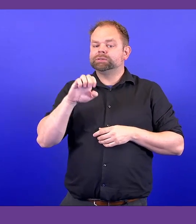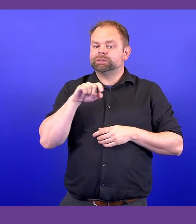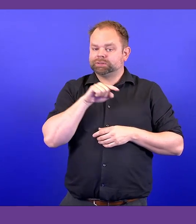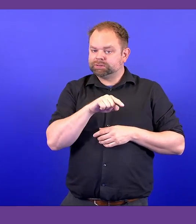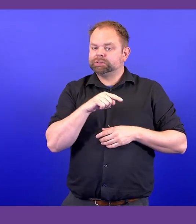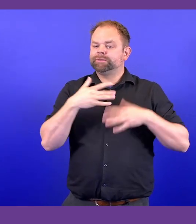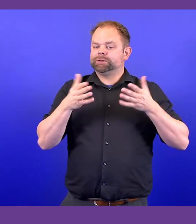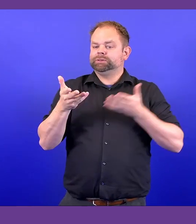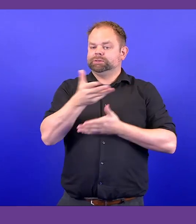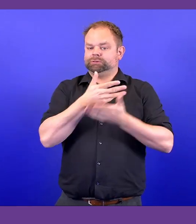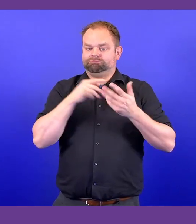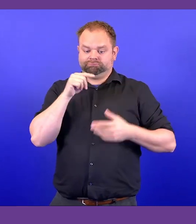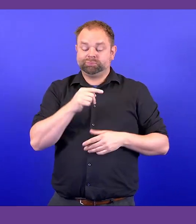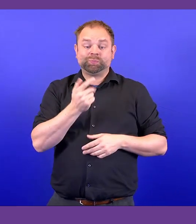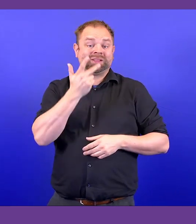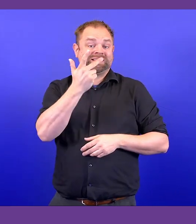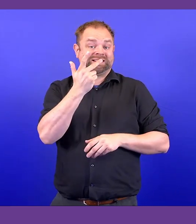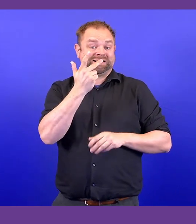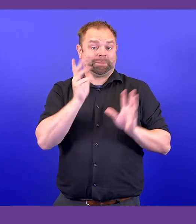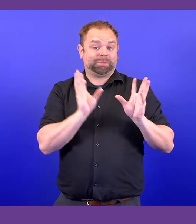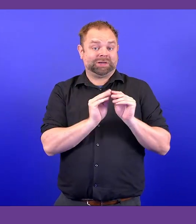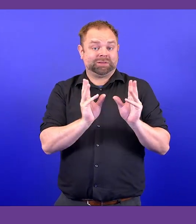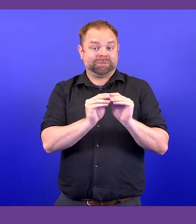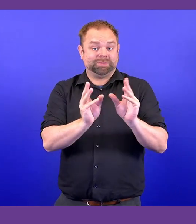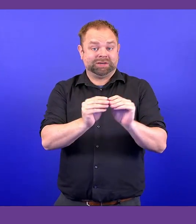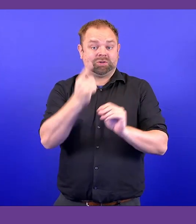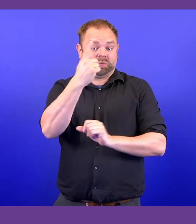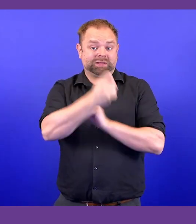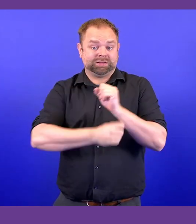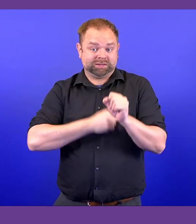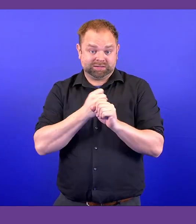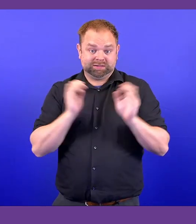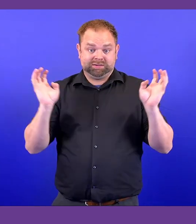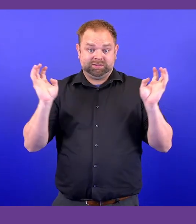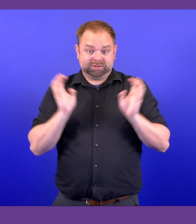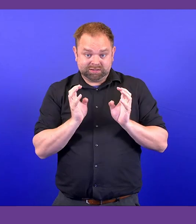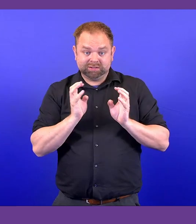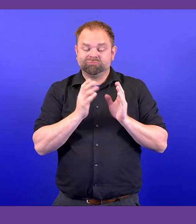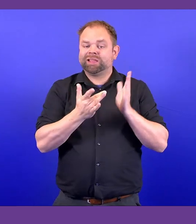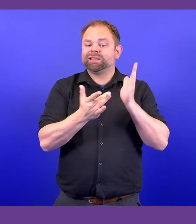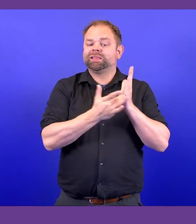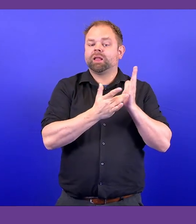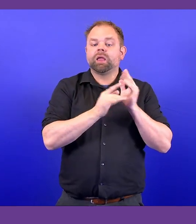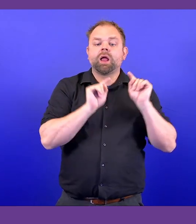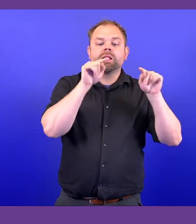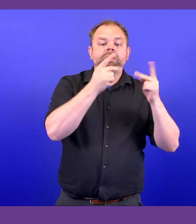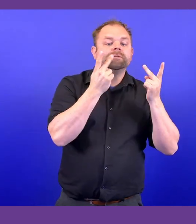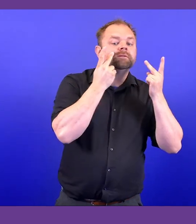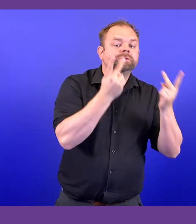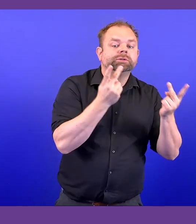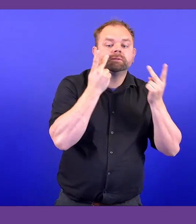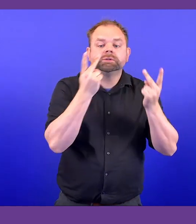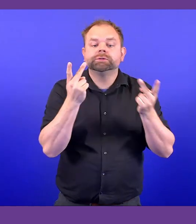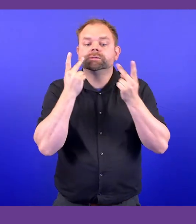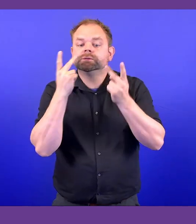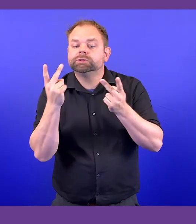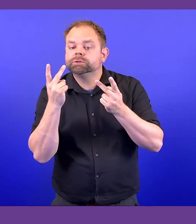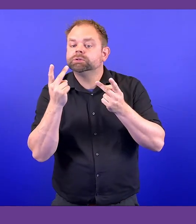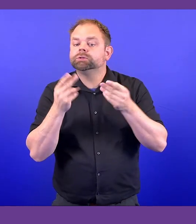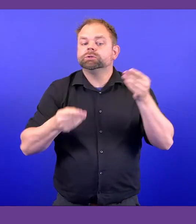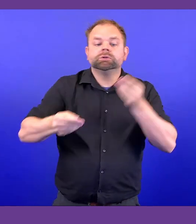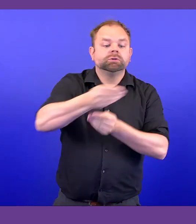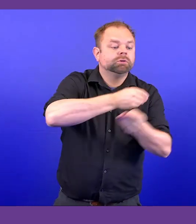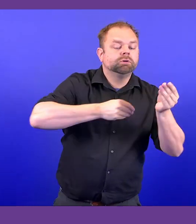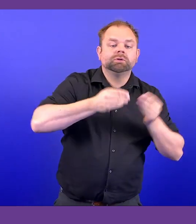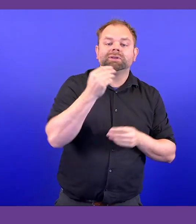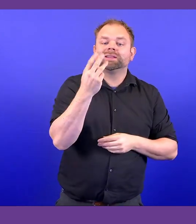SNCB, SYOT, and whatever. So the question is, after, how do we decline this inside our